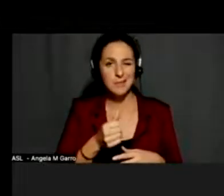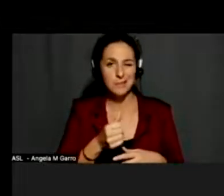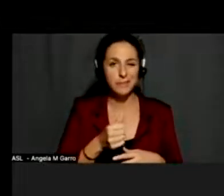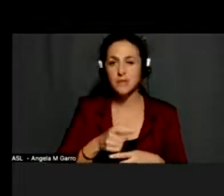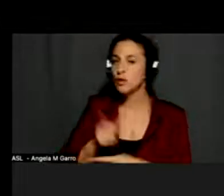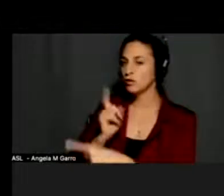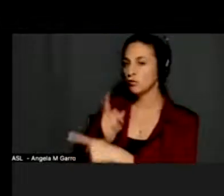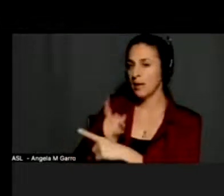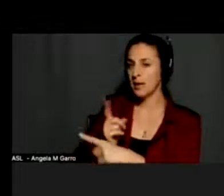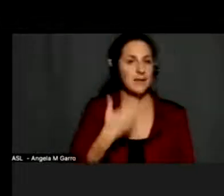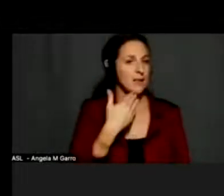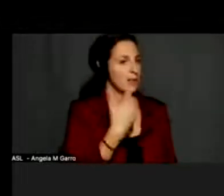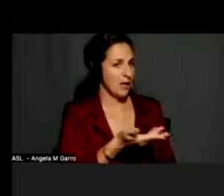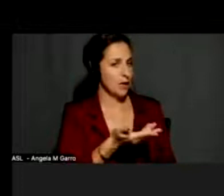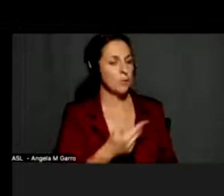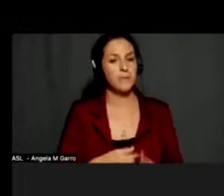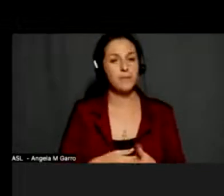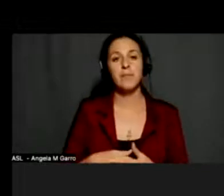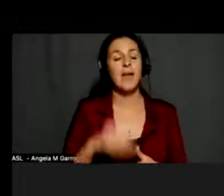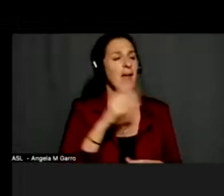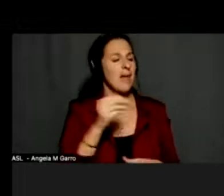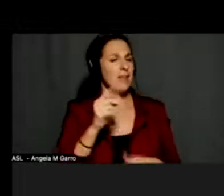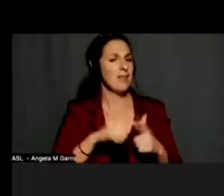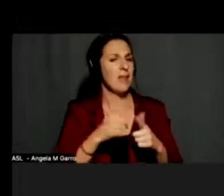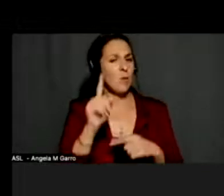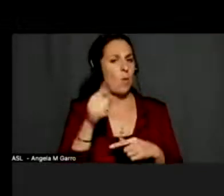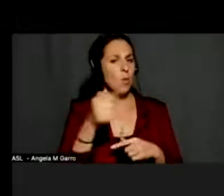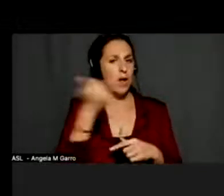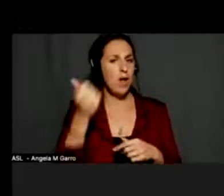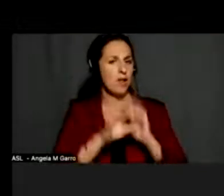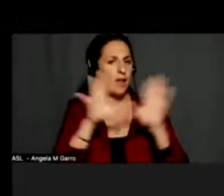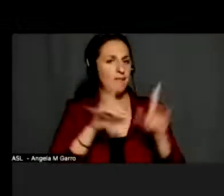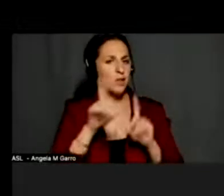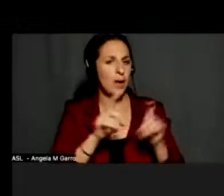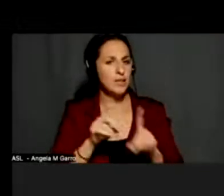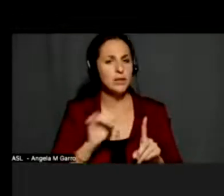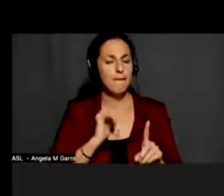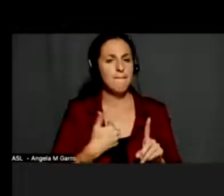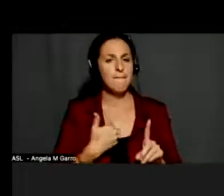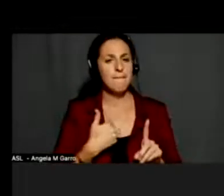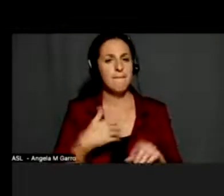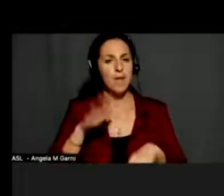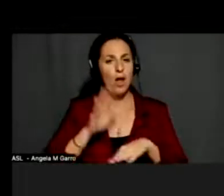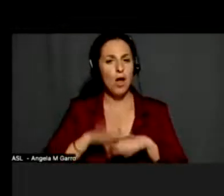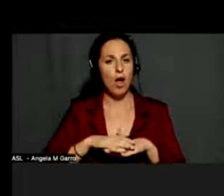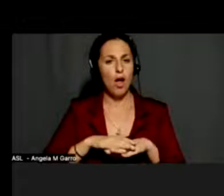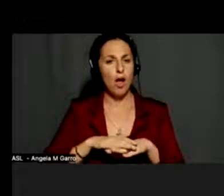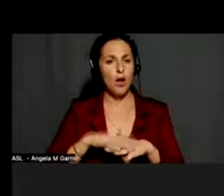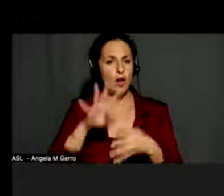correct. Thank you. And then the only other clarification question I had is on the chart.